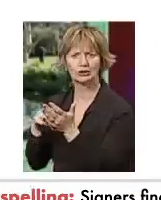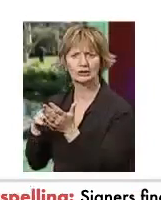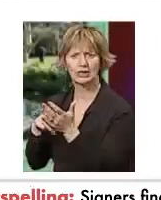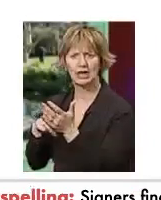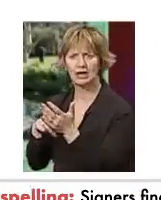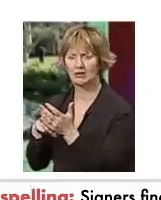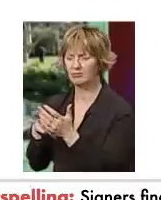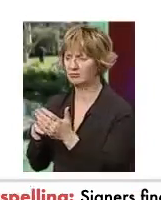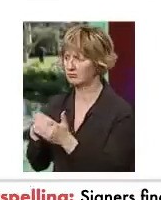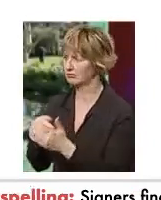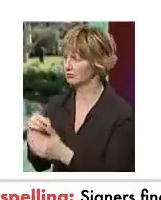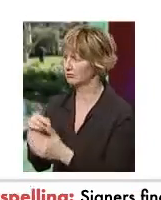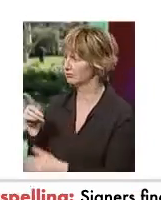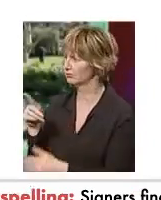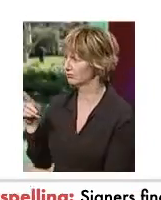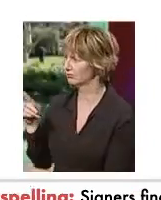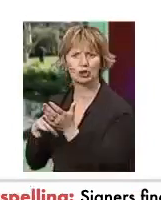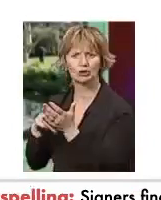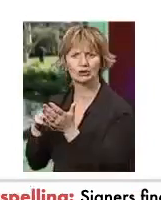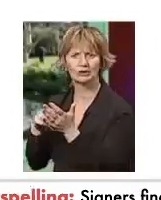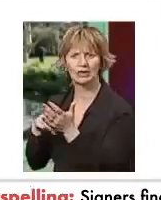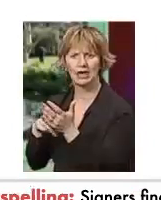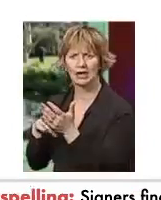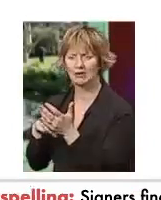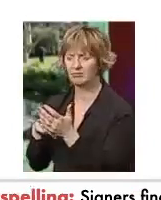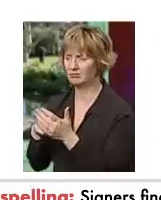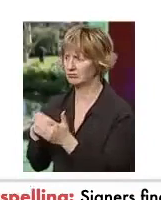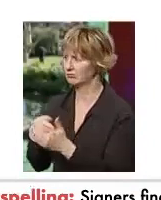the signer only fingerspells an N for the word Nottingham.